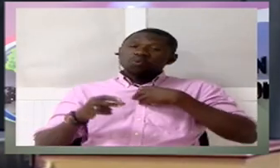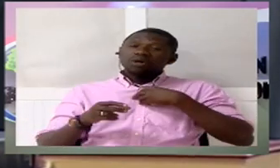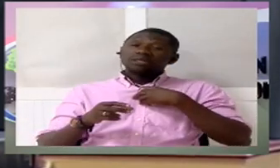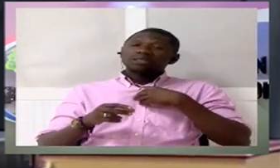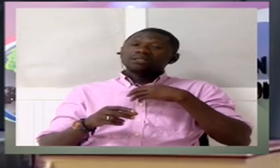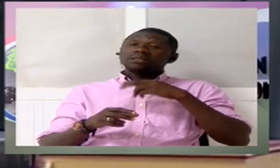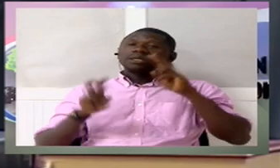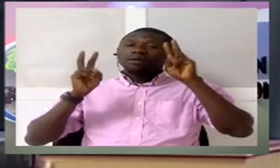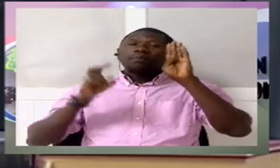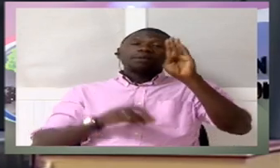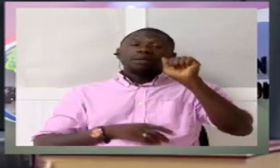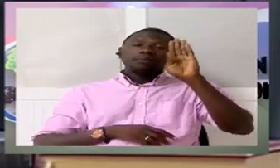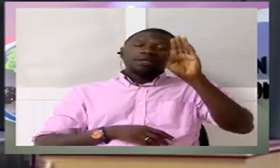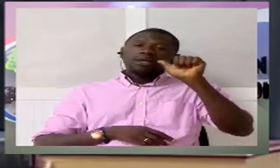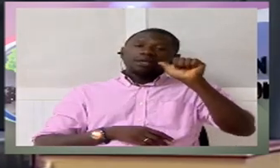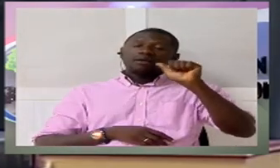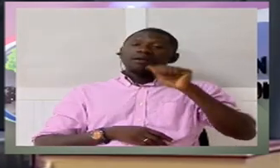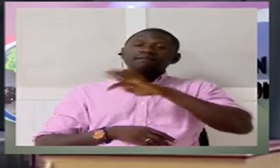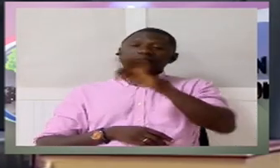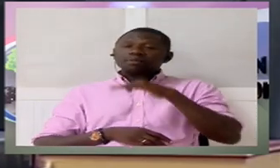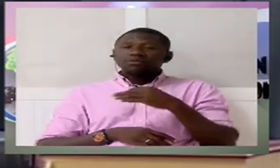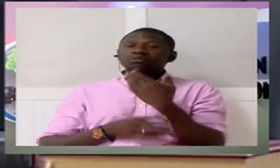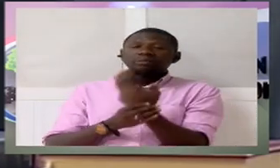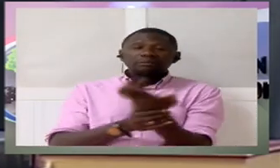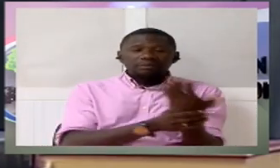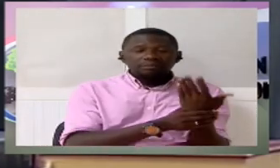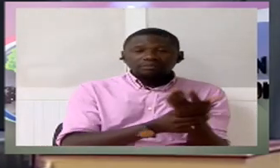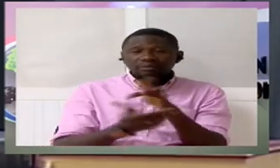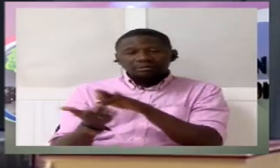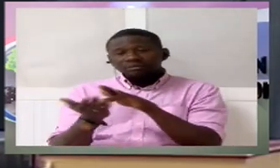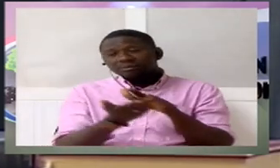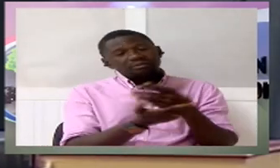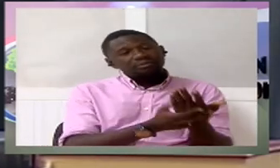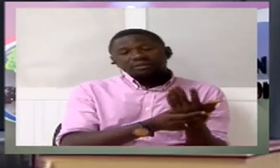That he wants the family to turn into beggars. And